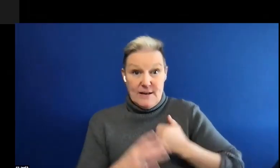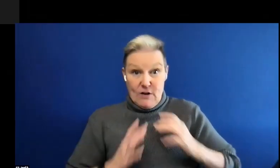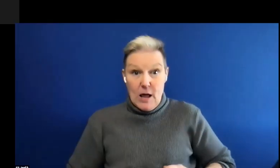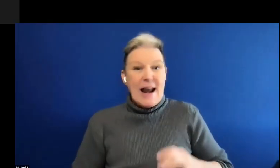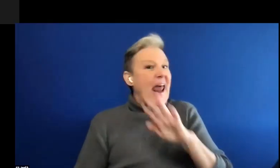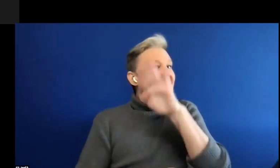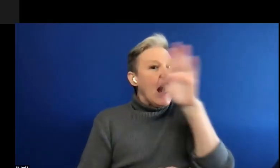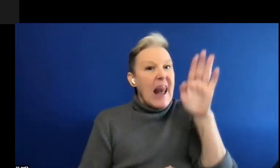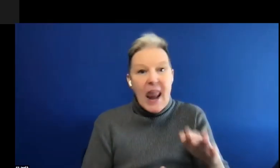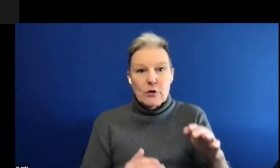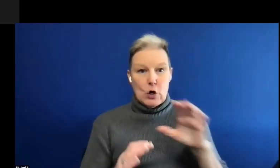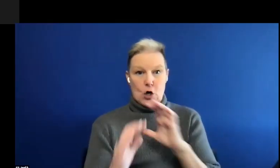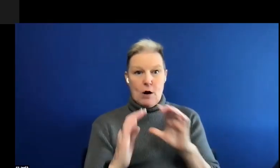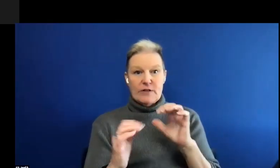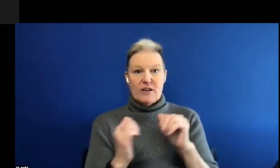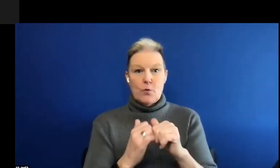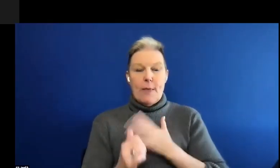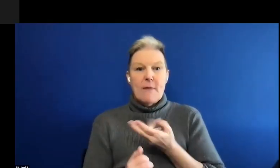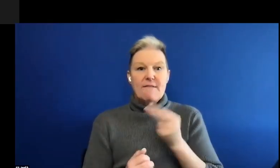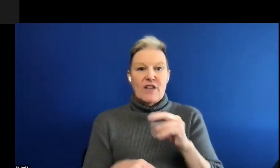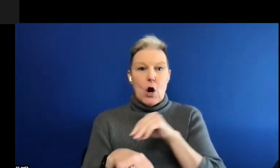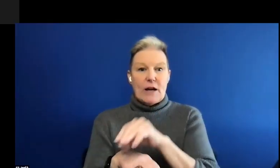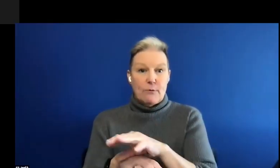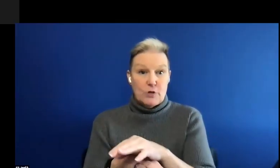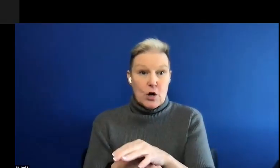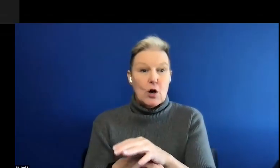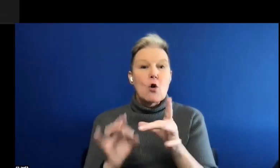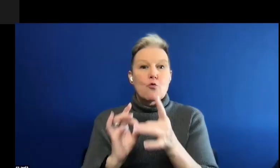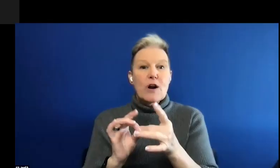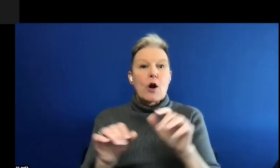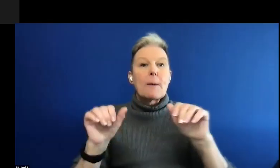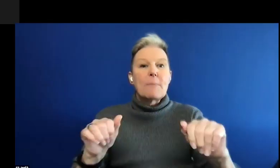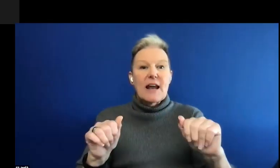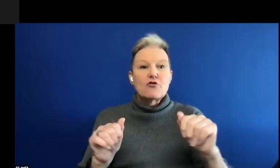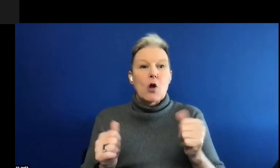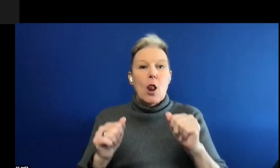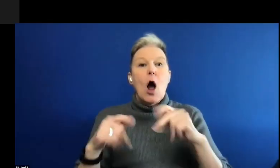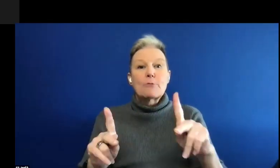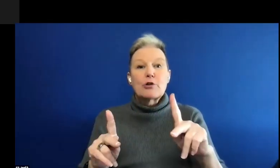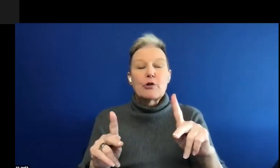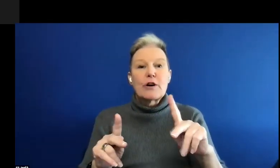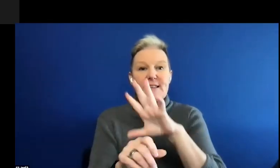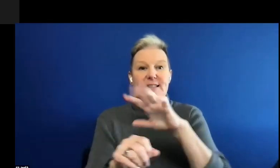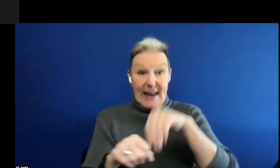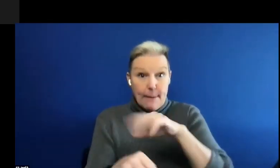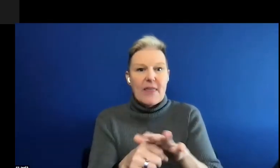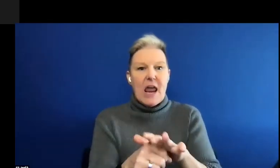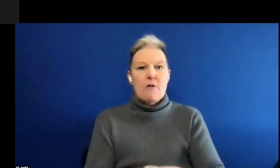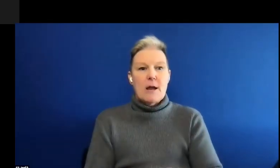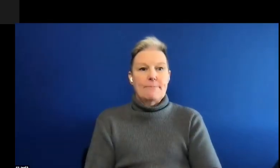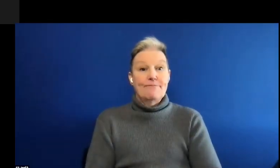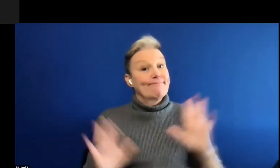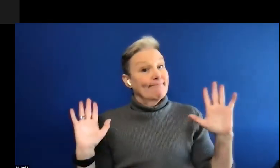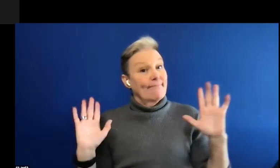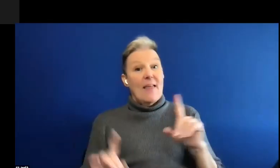had a conversation with my VR counselor about potential opportunities in the area. So